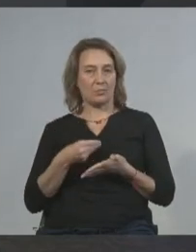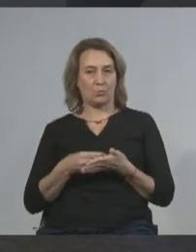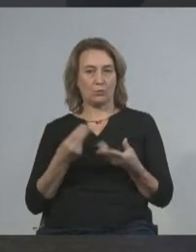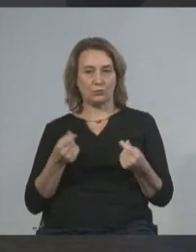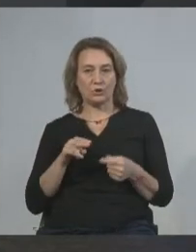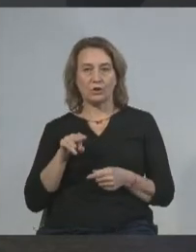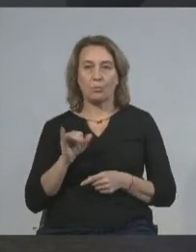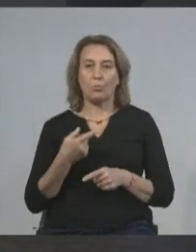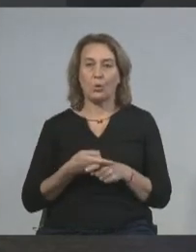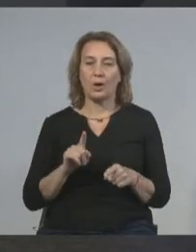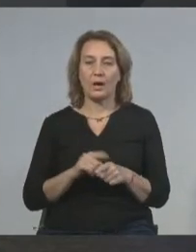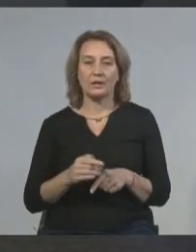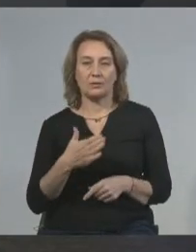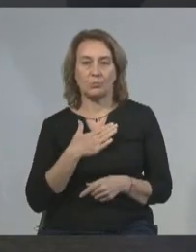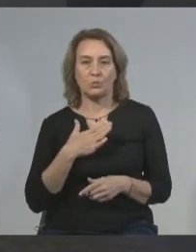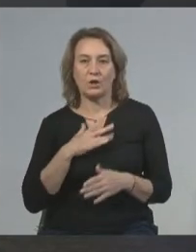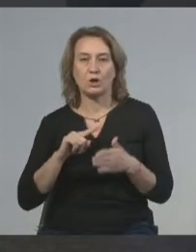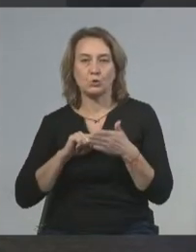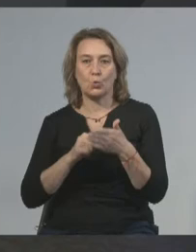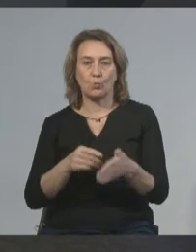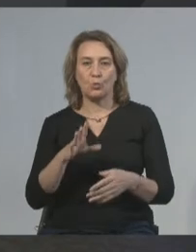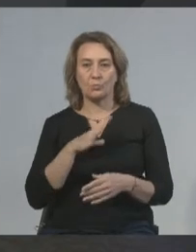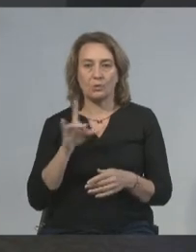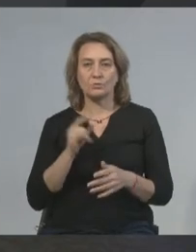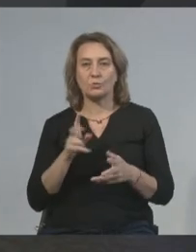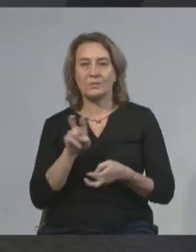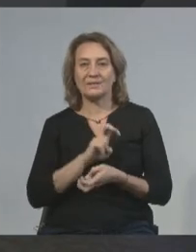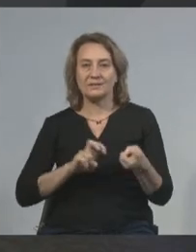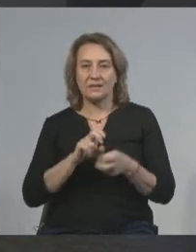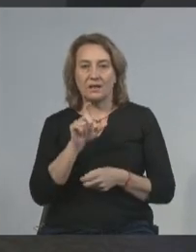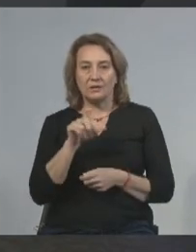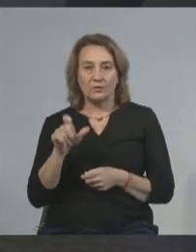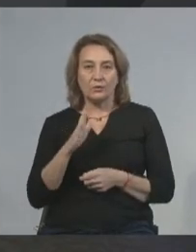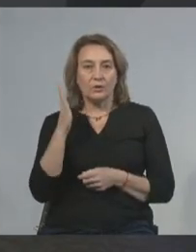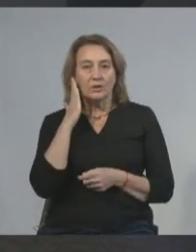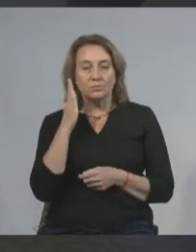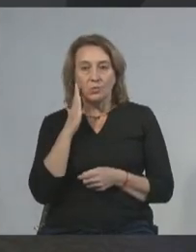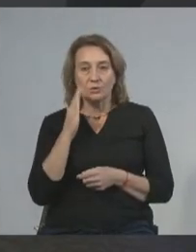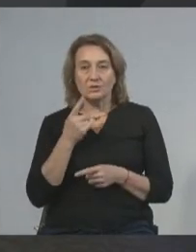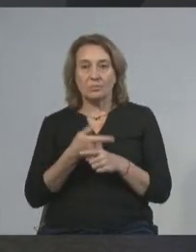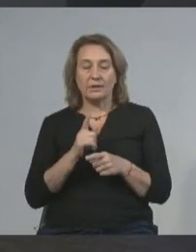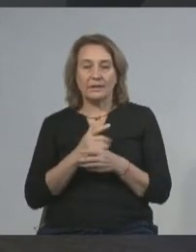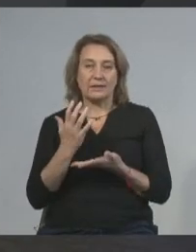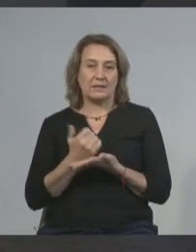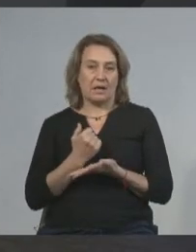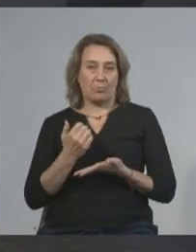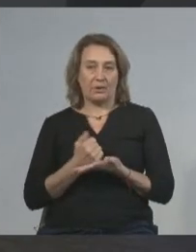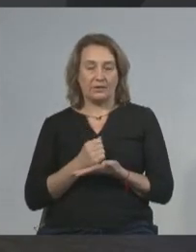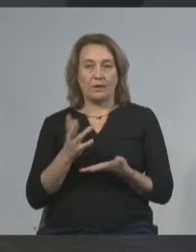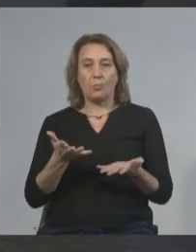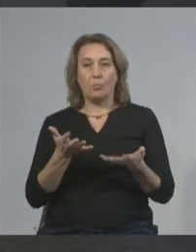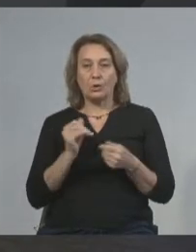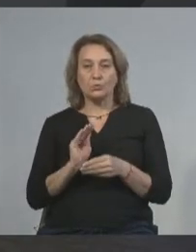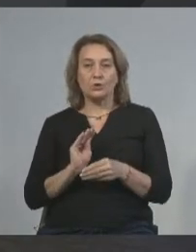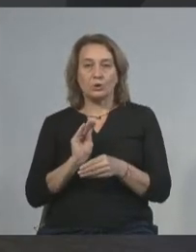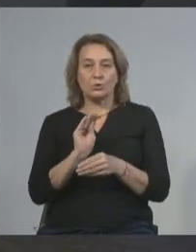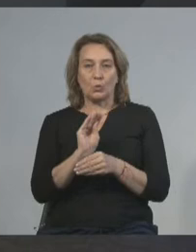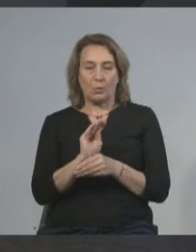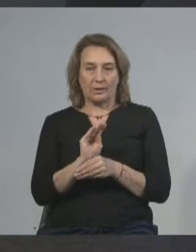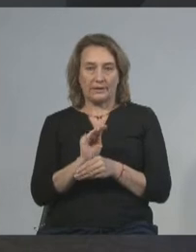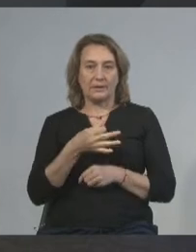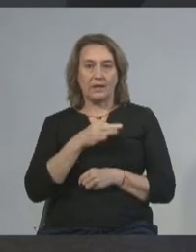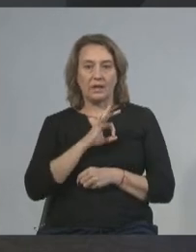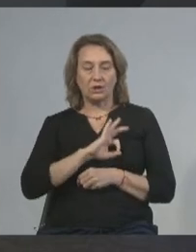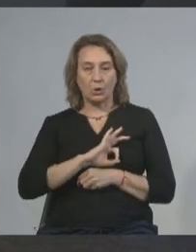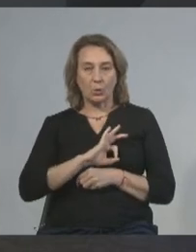this budget from somewhere that is why we focused on looking for people and looking for other ways of monetization and